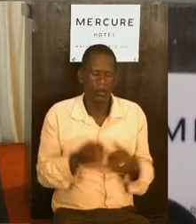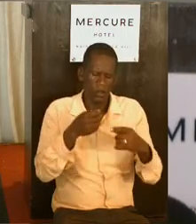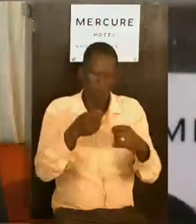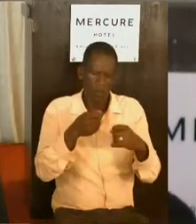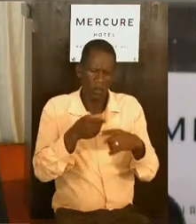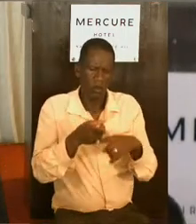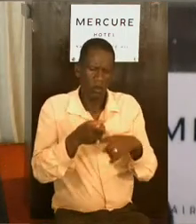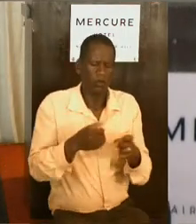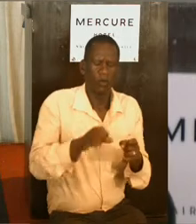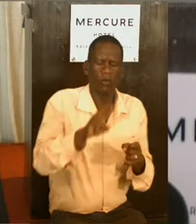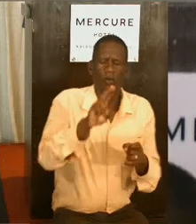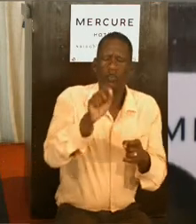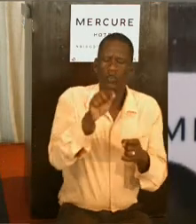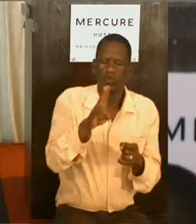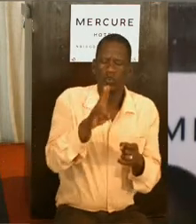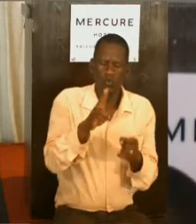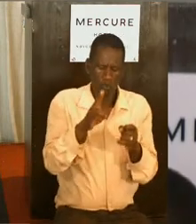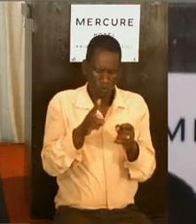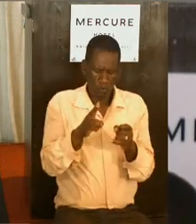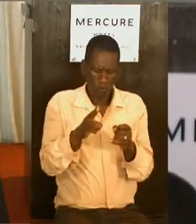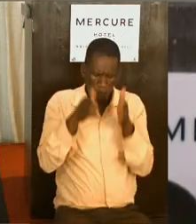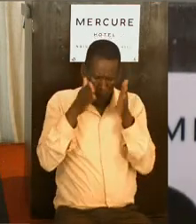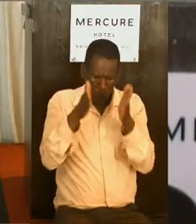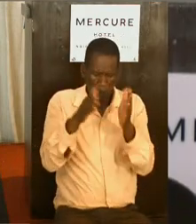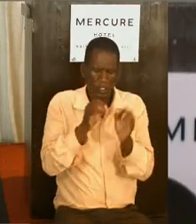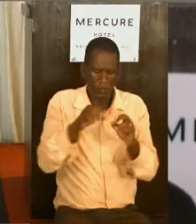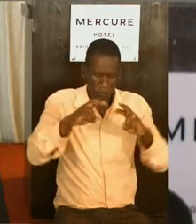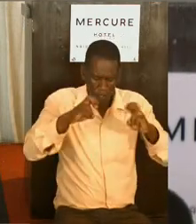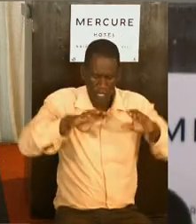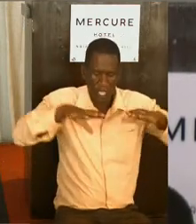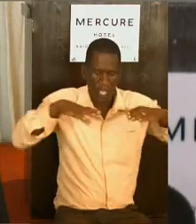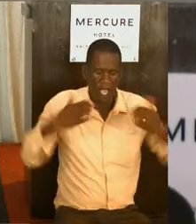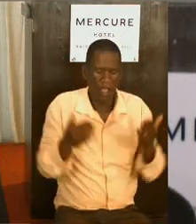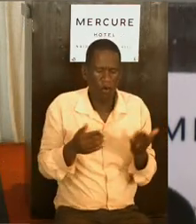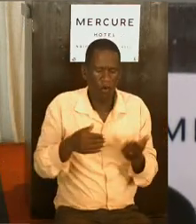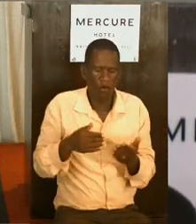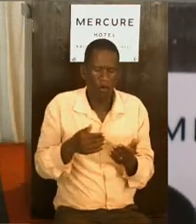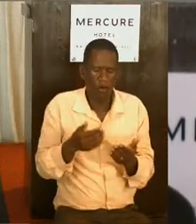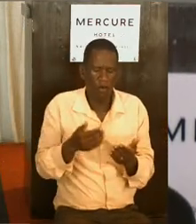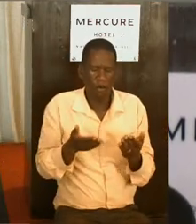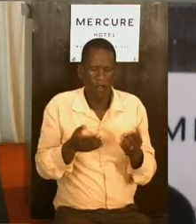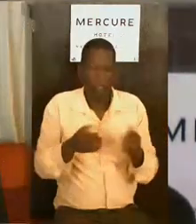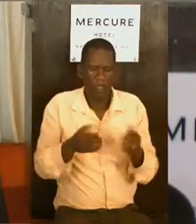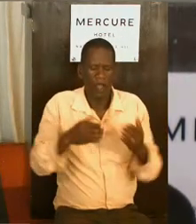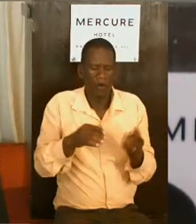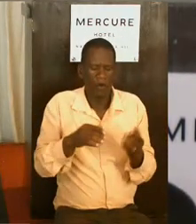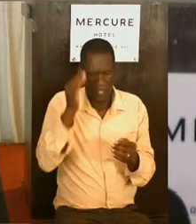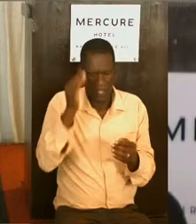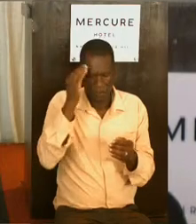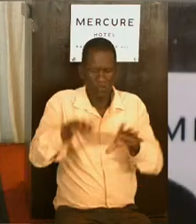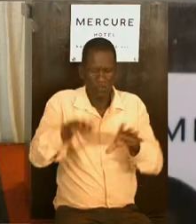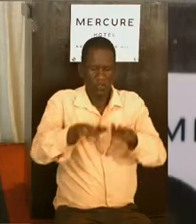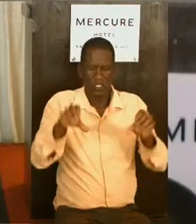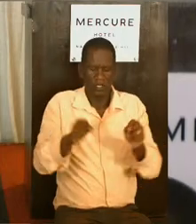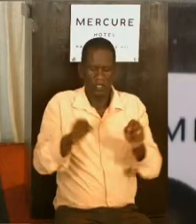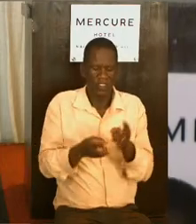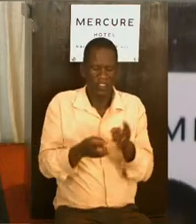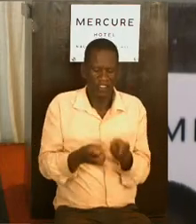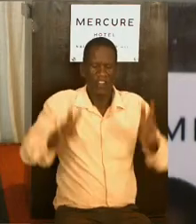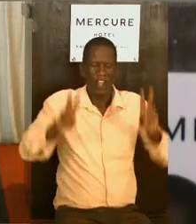um from the utto lens we are looking at how Valu Laden the education system should